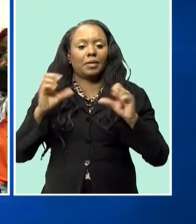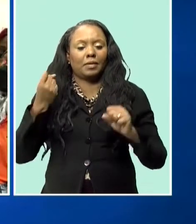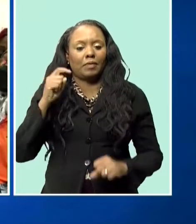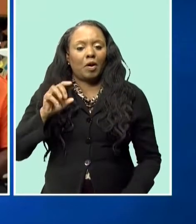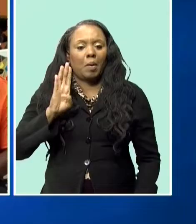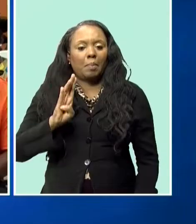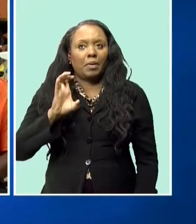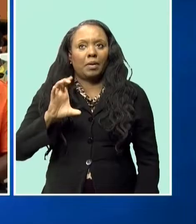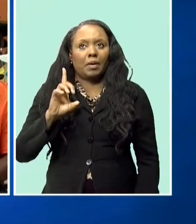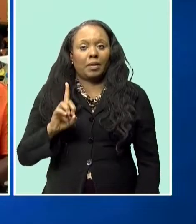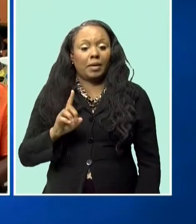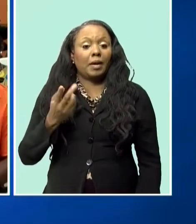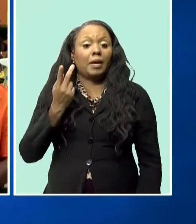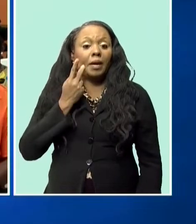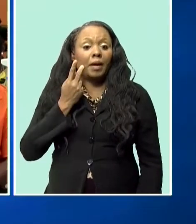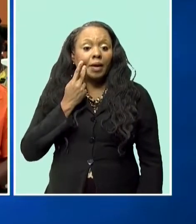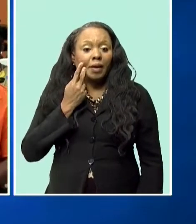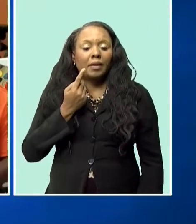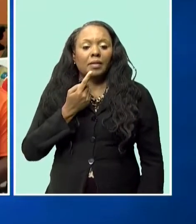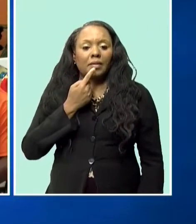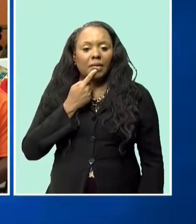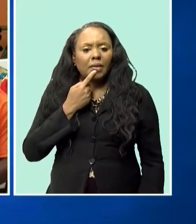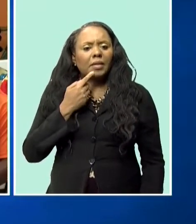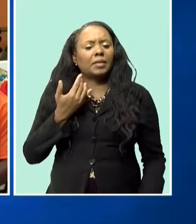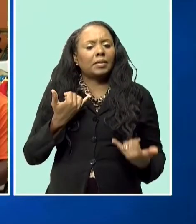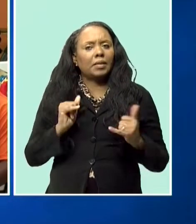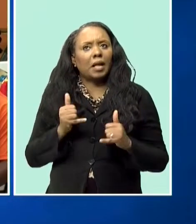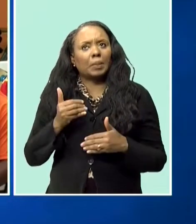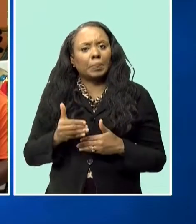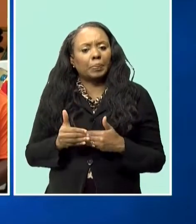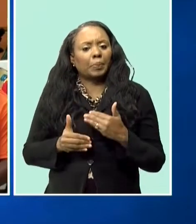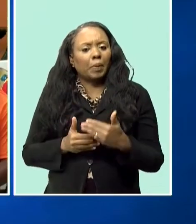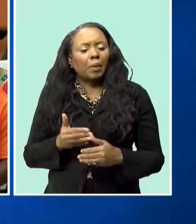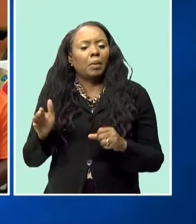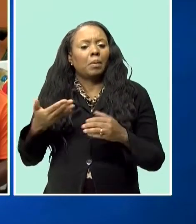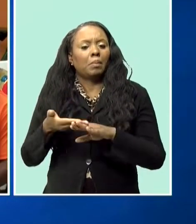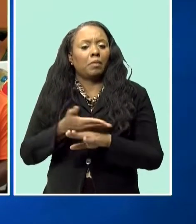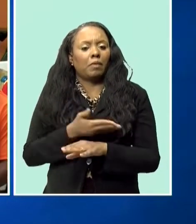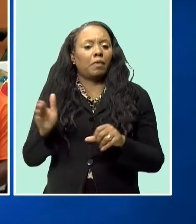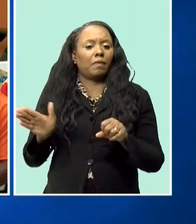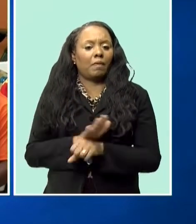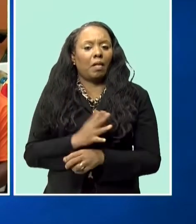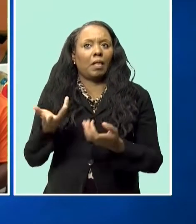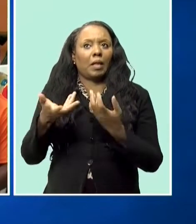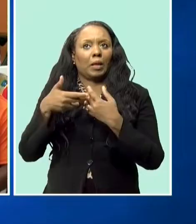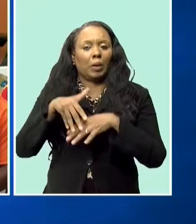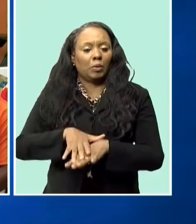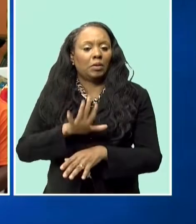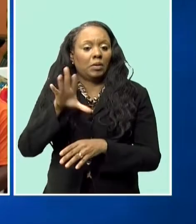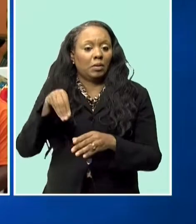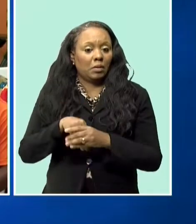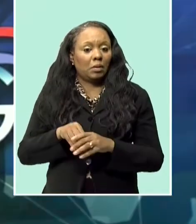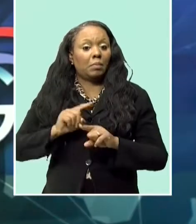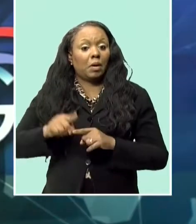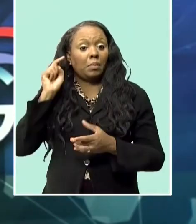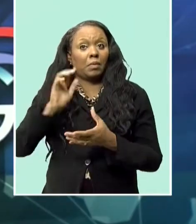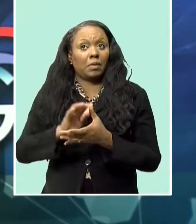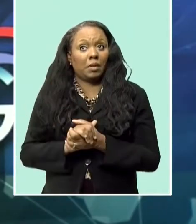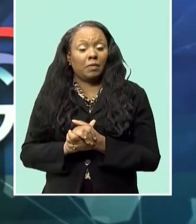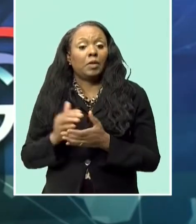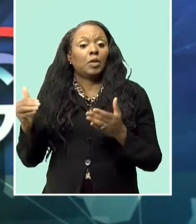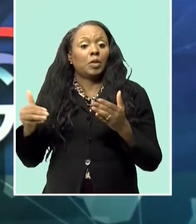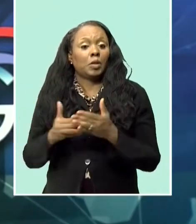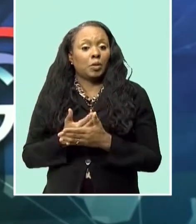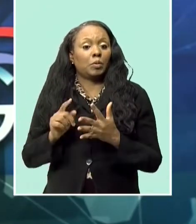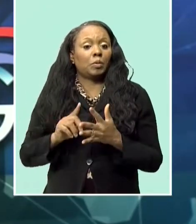for the Disabled, Carrie-Ann Eiffel says there's some way to go before full inclusion is achieved. However, she believes its newly launched